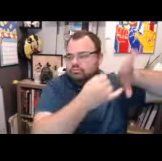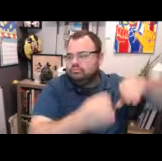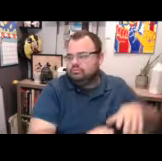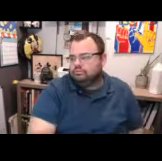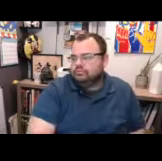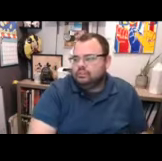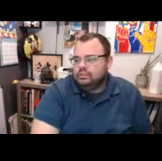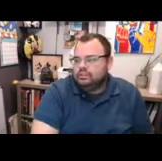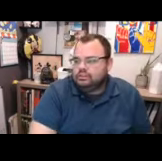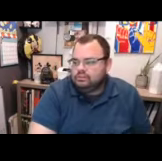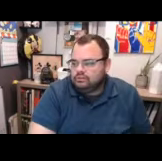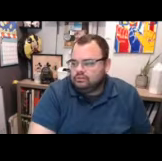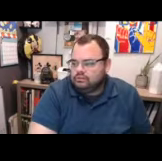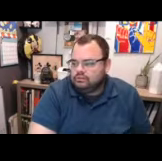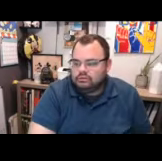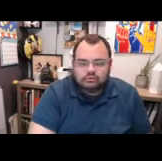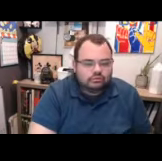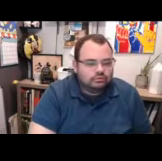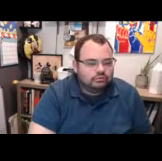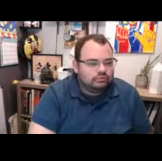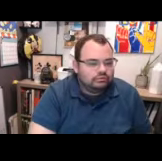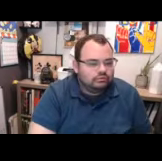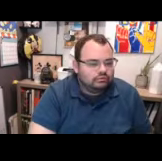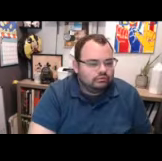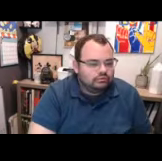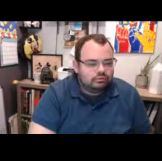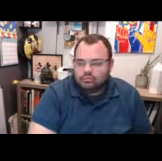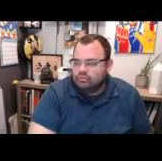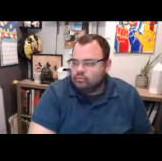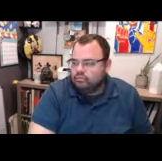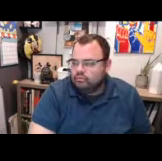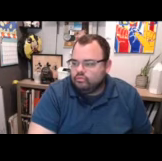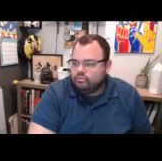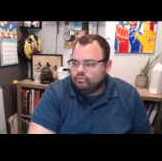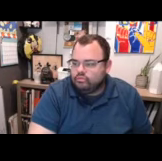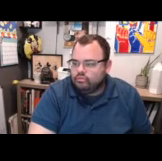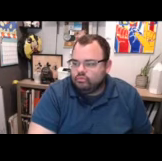can see the opening I have created with a 1 millimeter diameter drill bit.